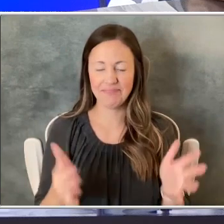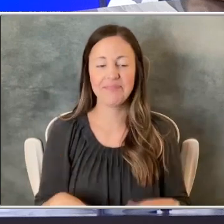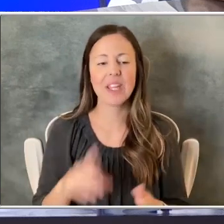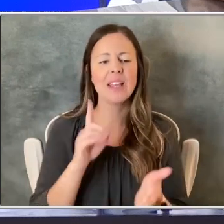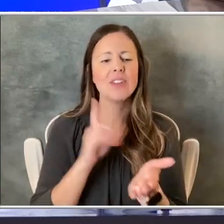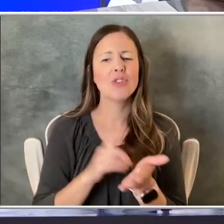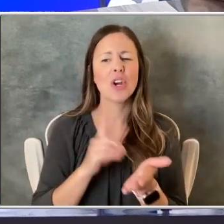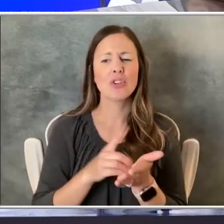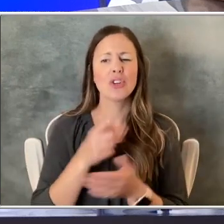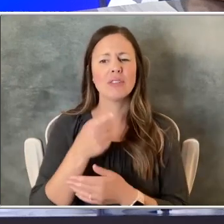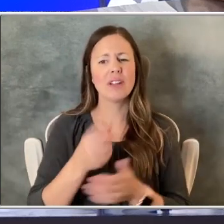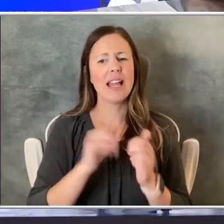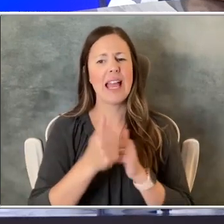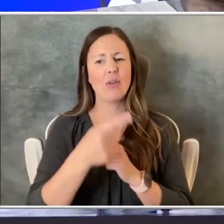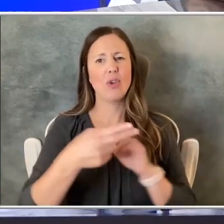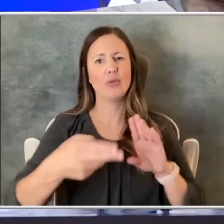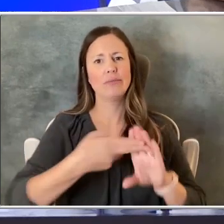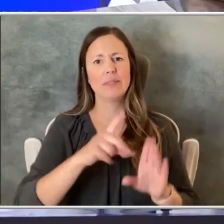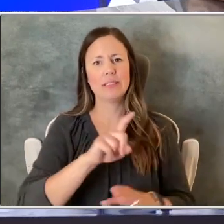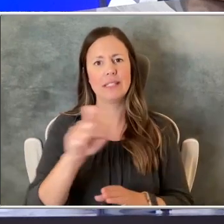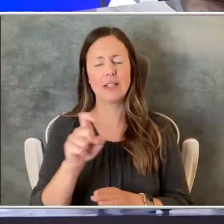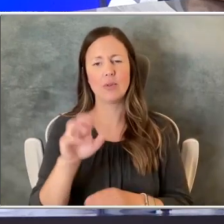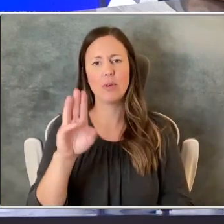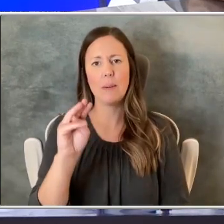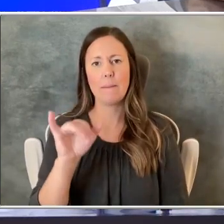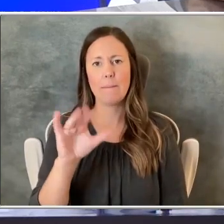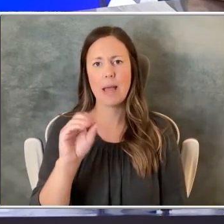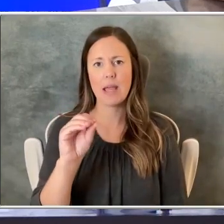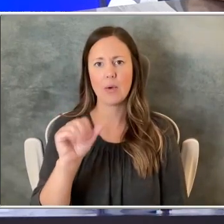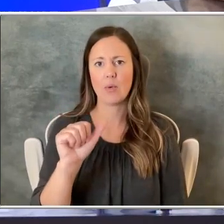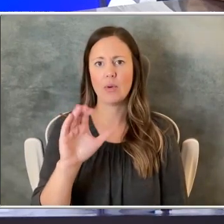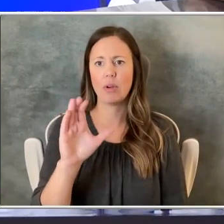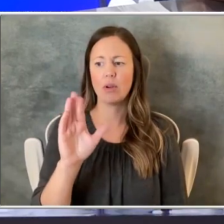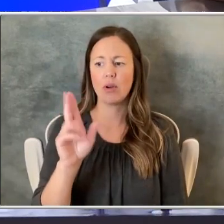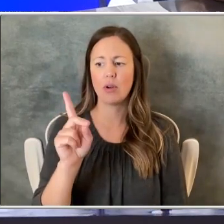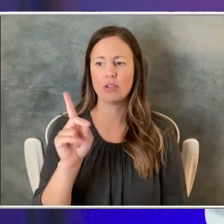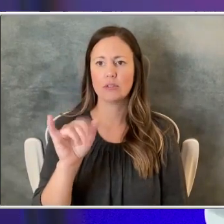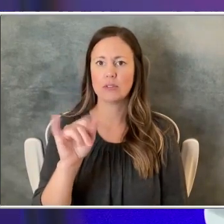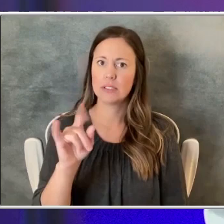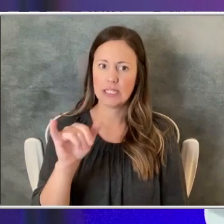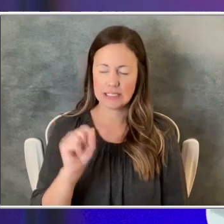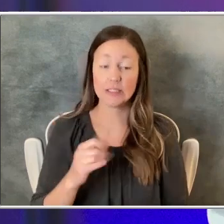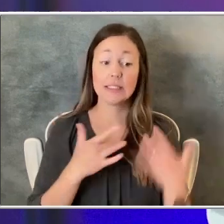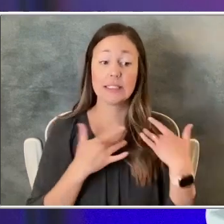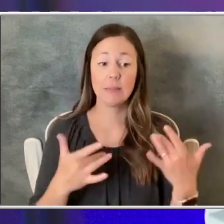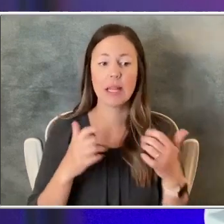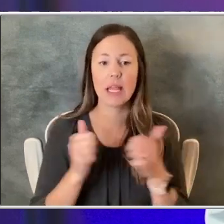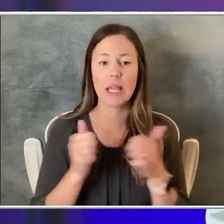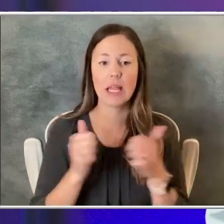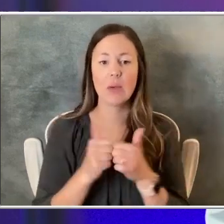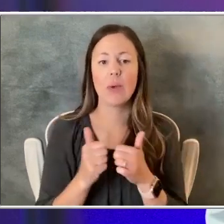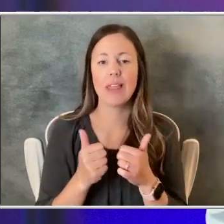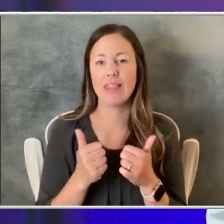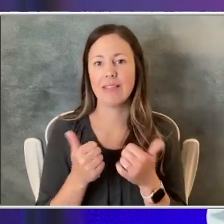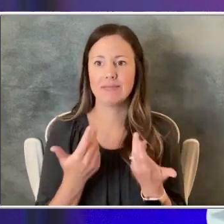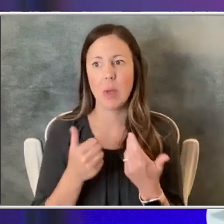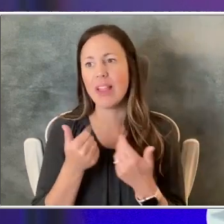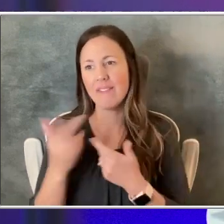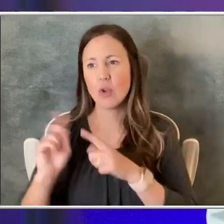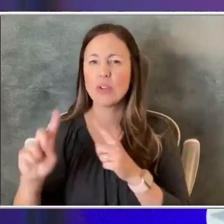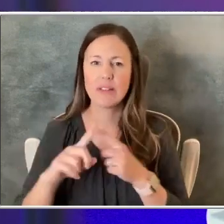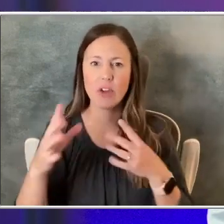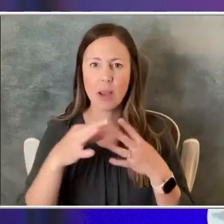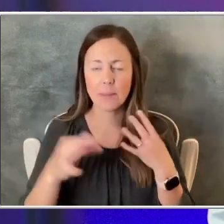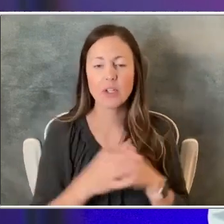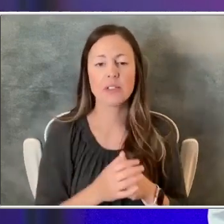about how you diagnose myocarditis. Yeah, so typically it is diagnosed in one of a few different ways. One can be there's sometimes